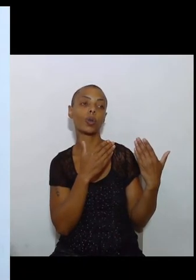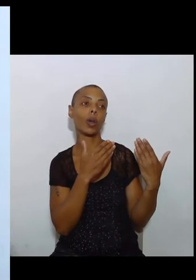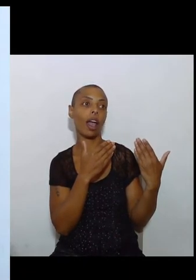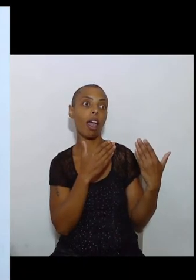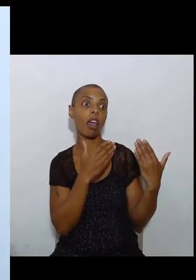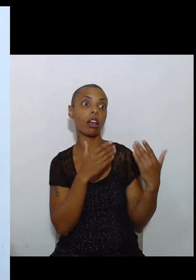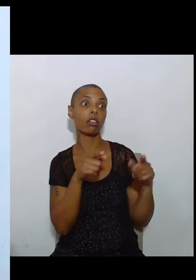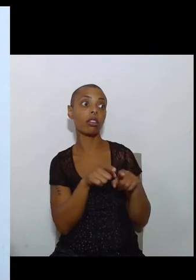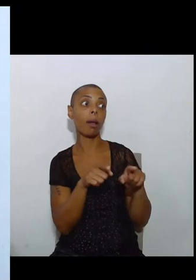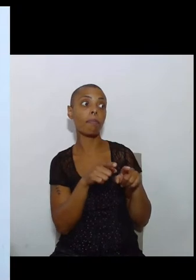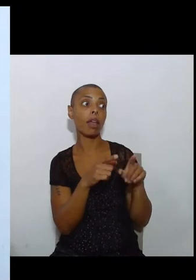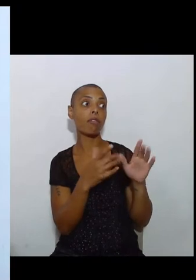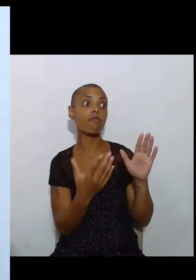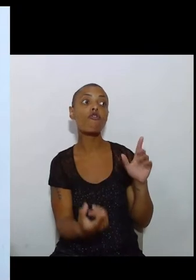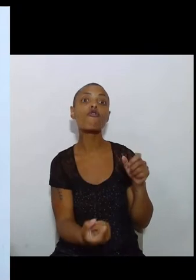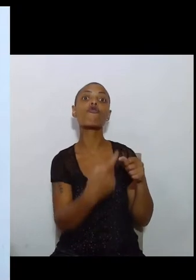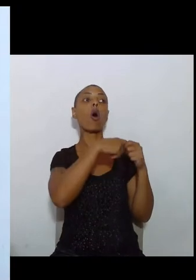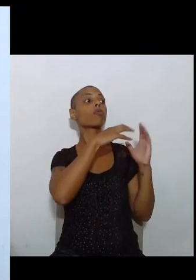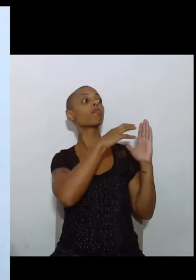a history